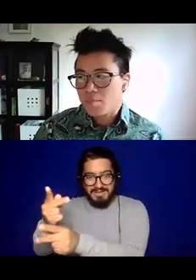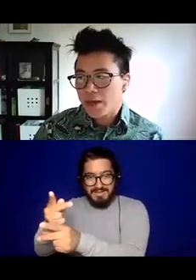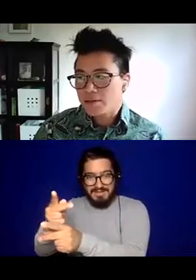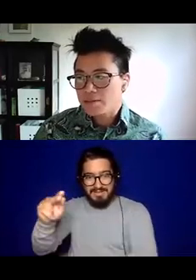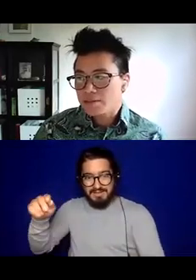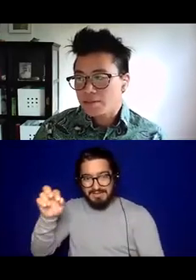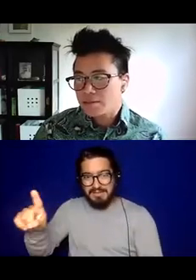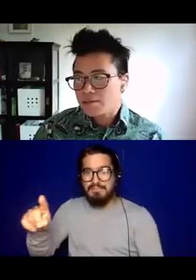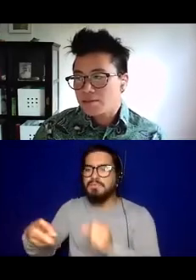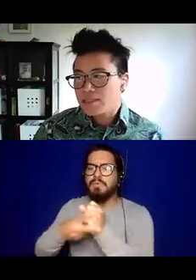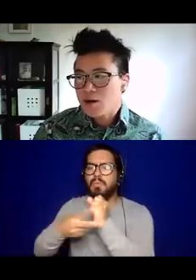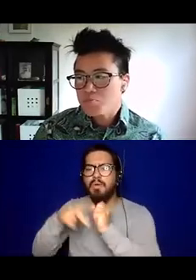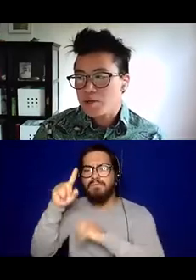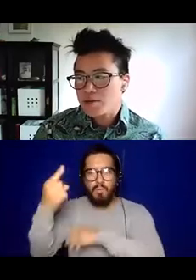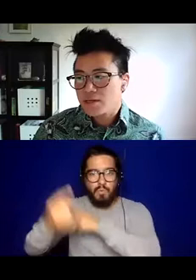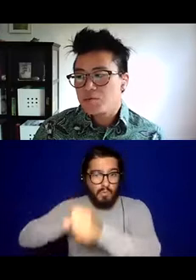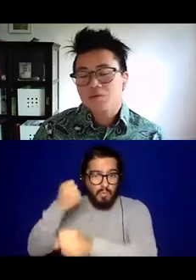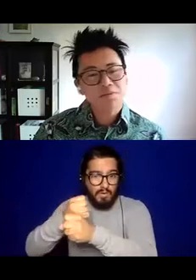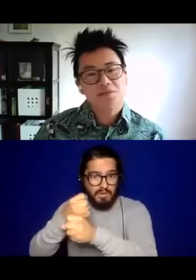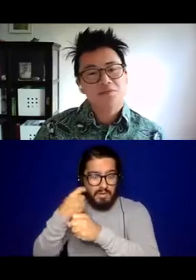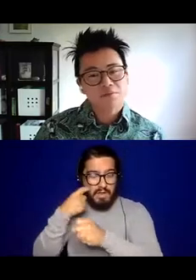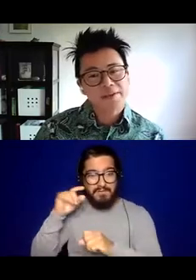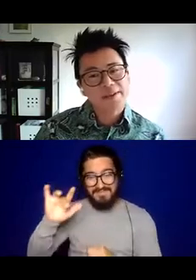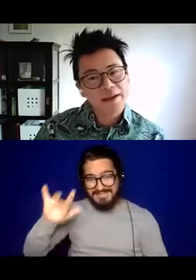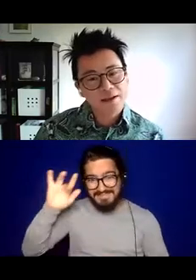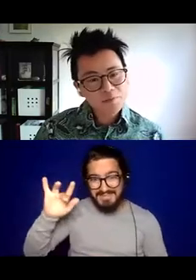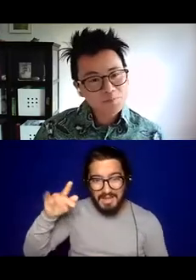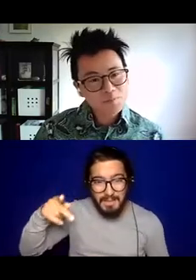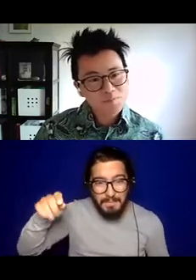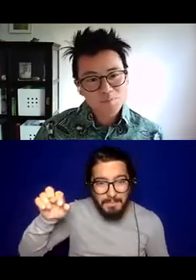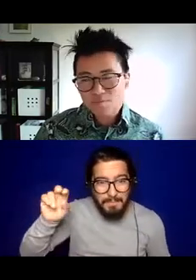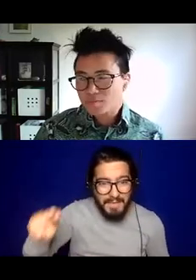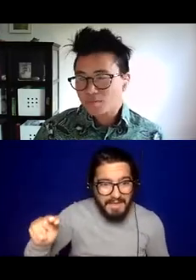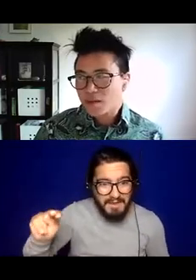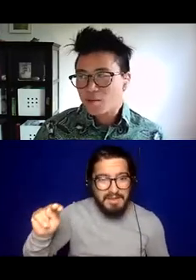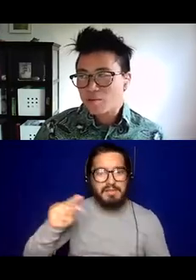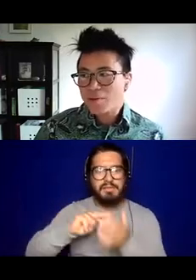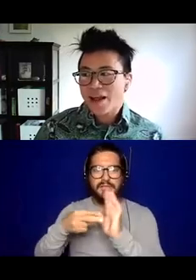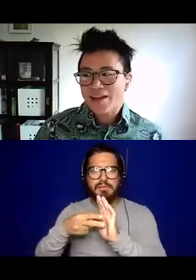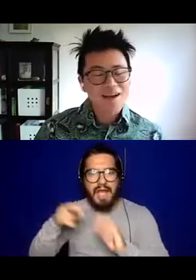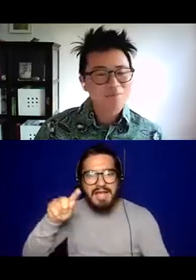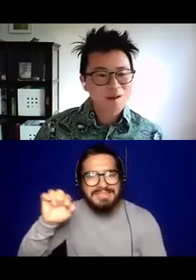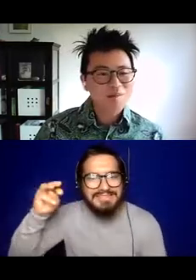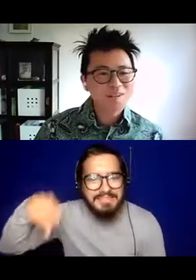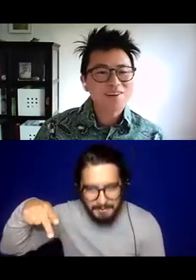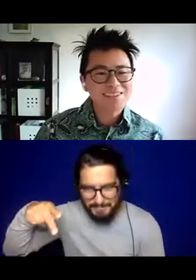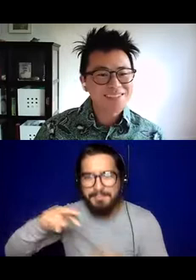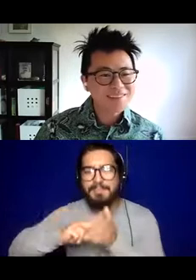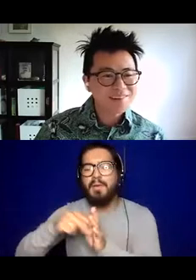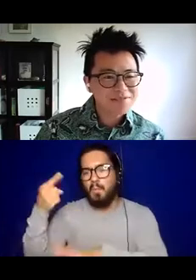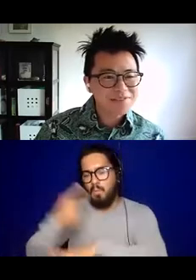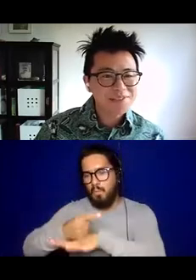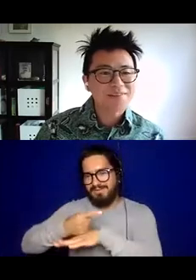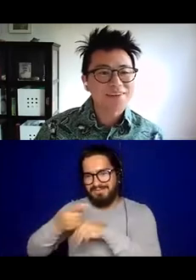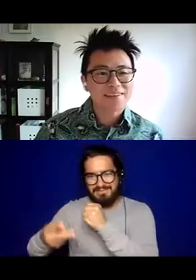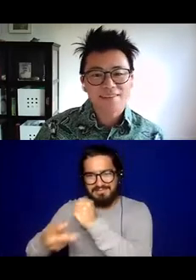if I append temp, it would only be stored for 1 day. But